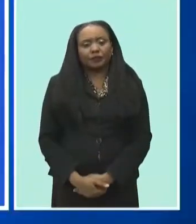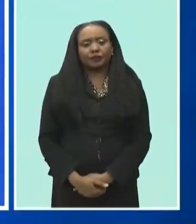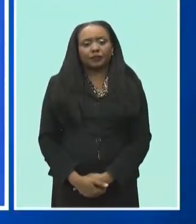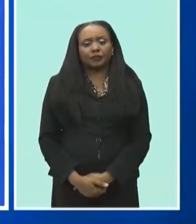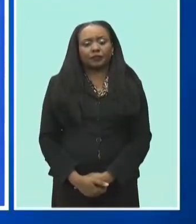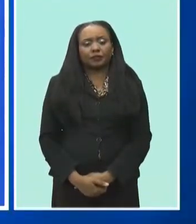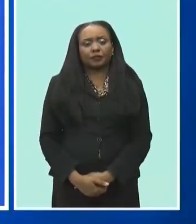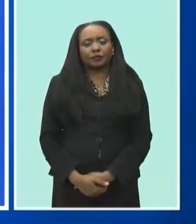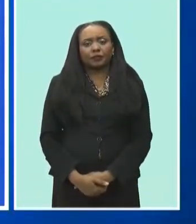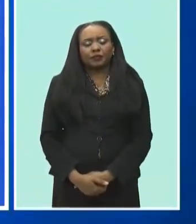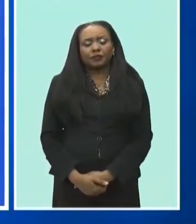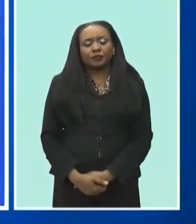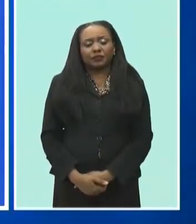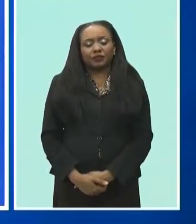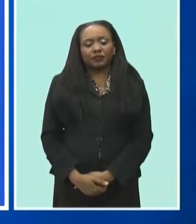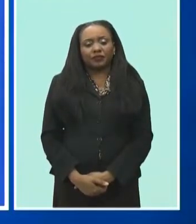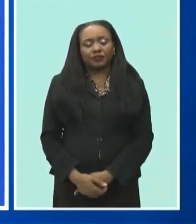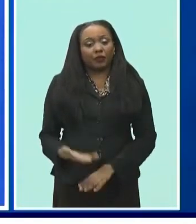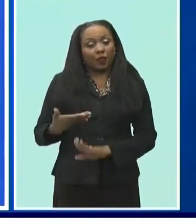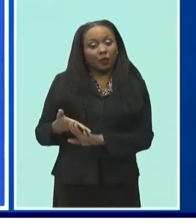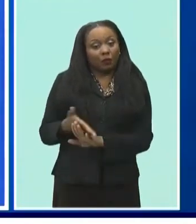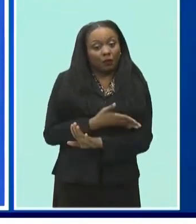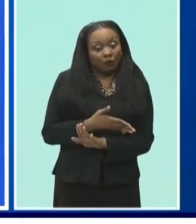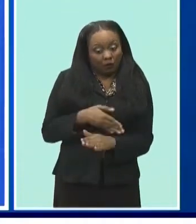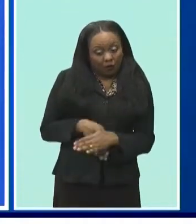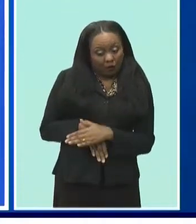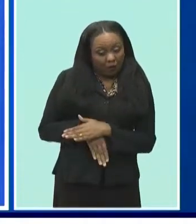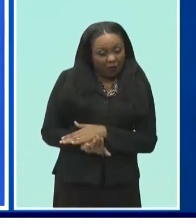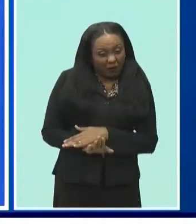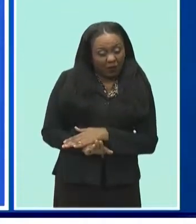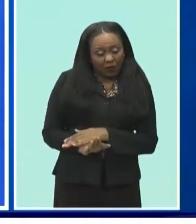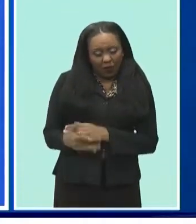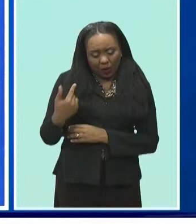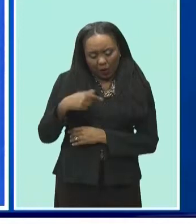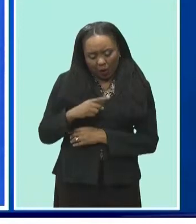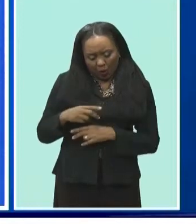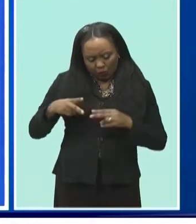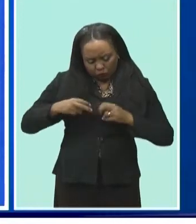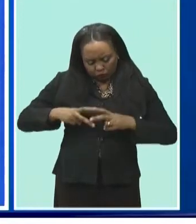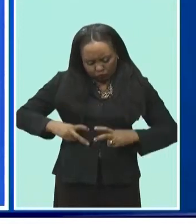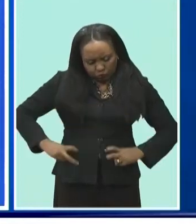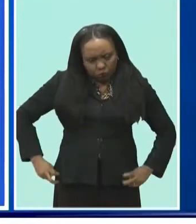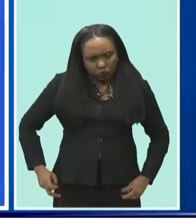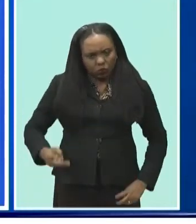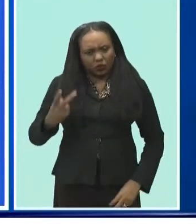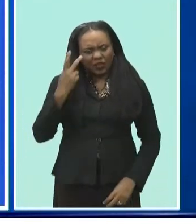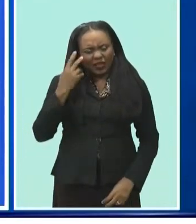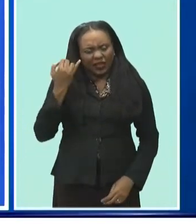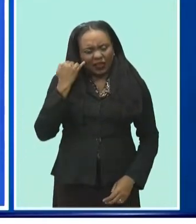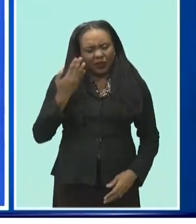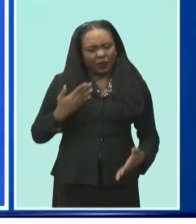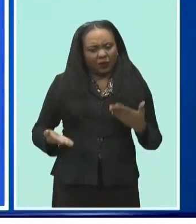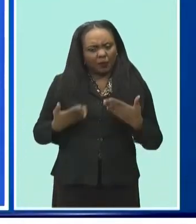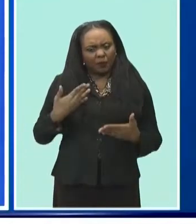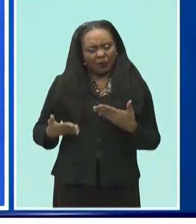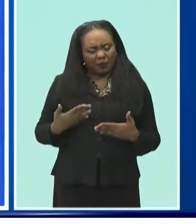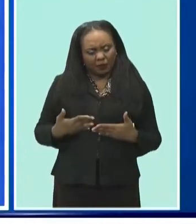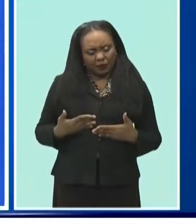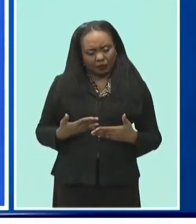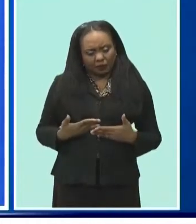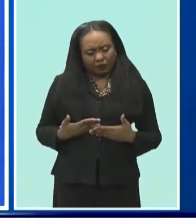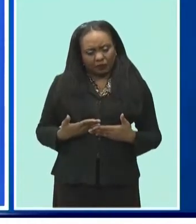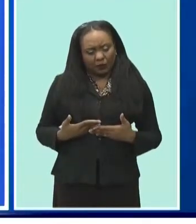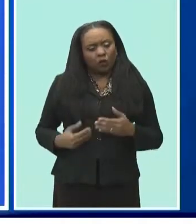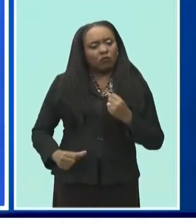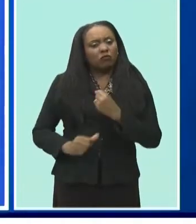to birth, we provide for detection and management of obesity and diabetes in pregnancy, which, when present in the mother, increase the risk